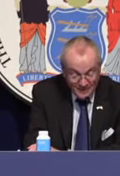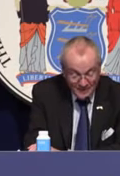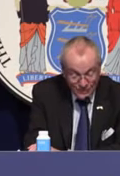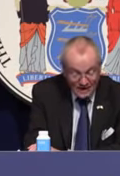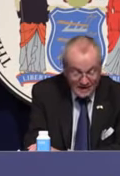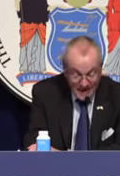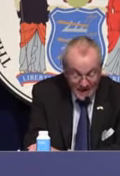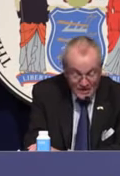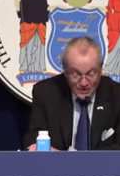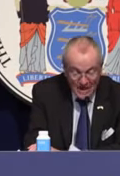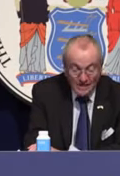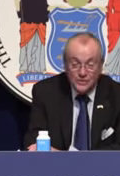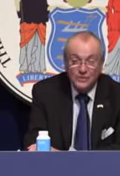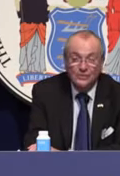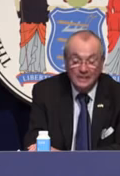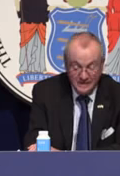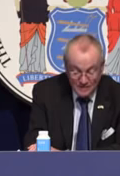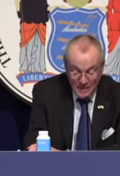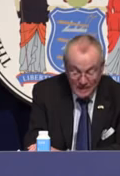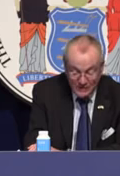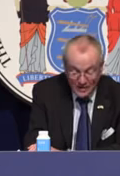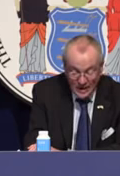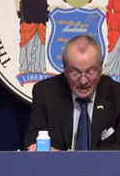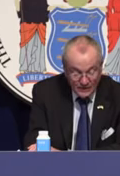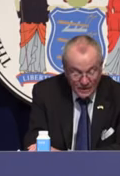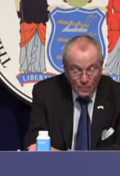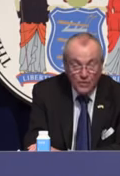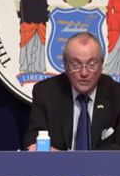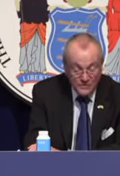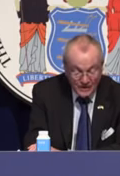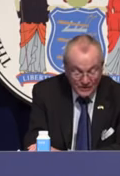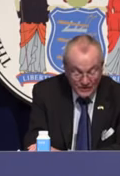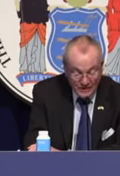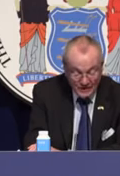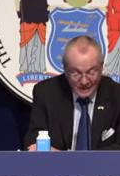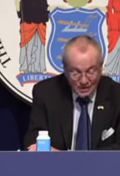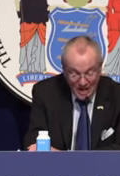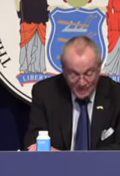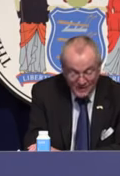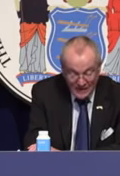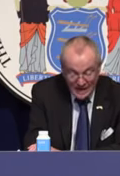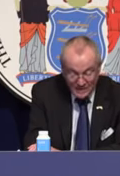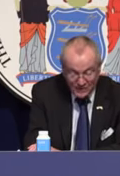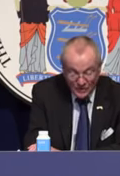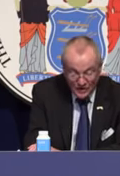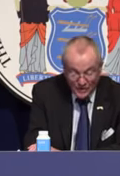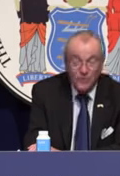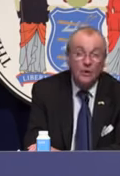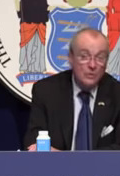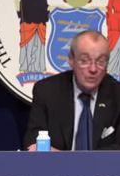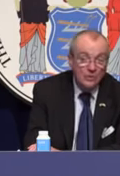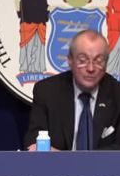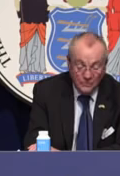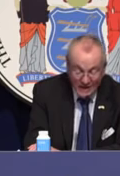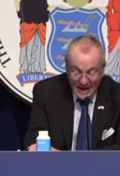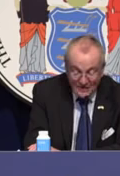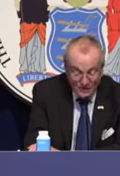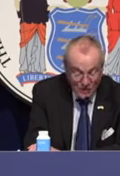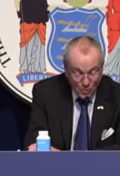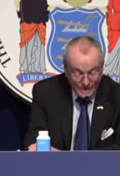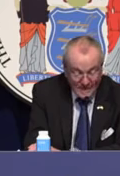Piccanini recognized the challenges that many frontline healthcare workers faced in shopping for items for their own